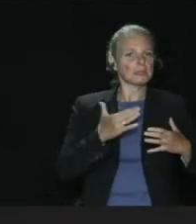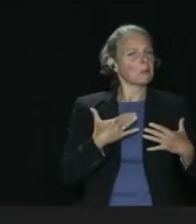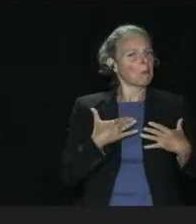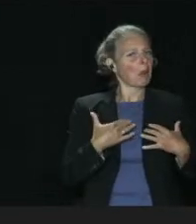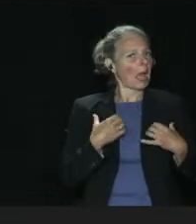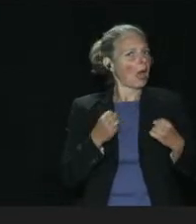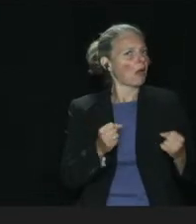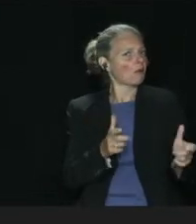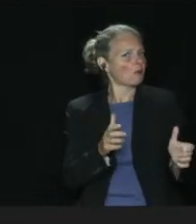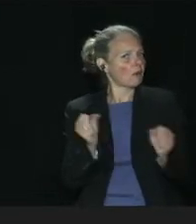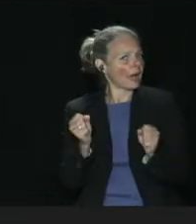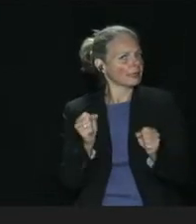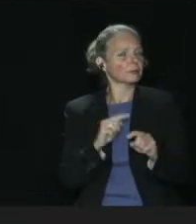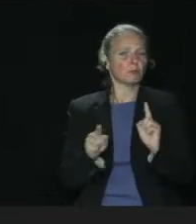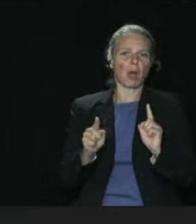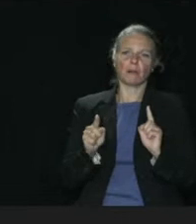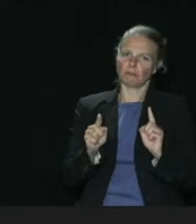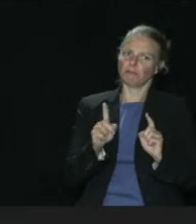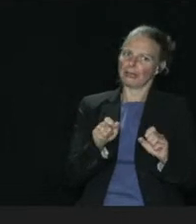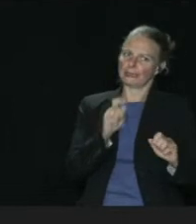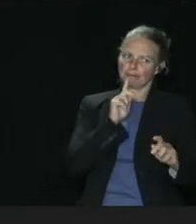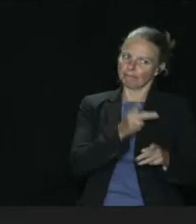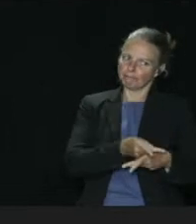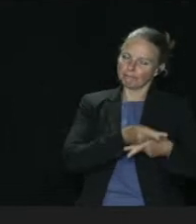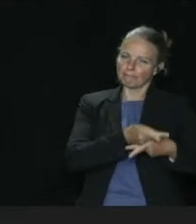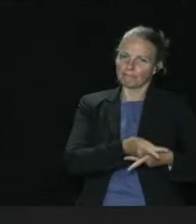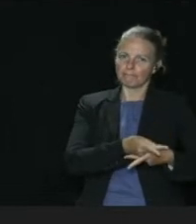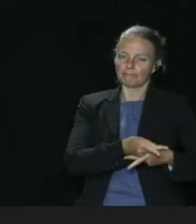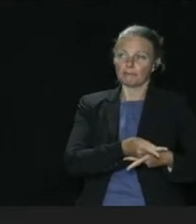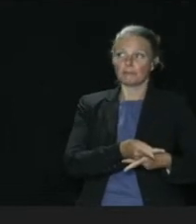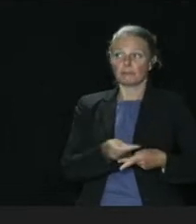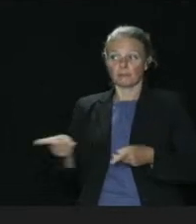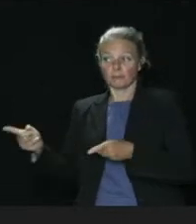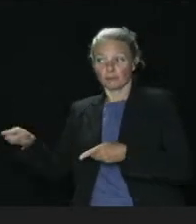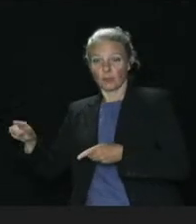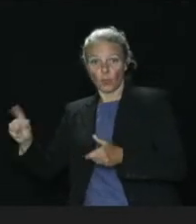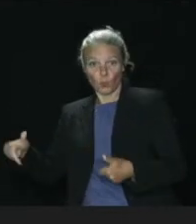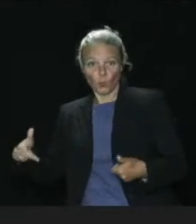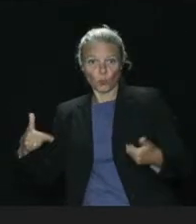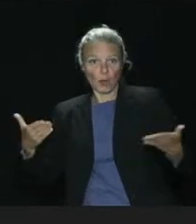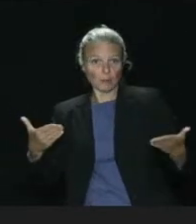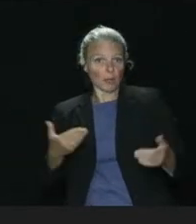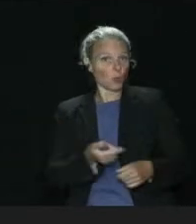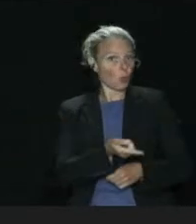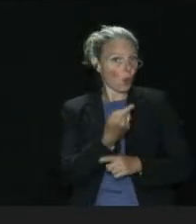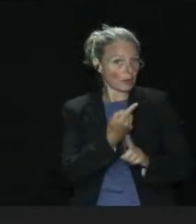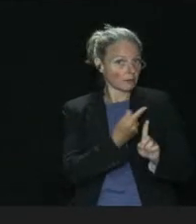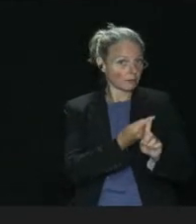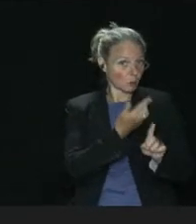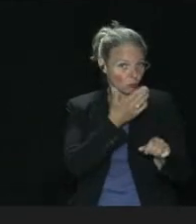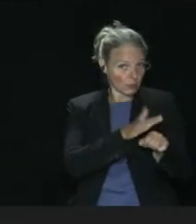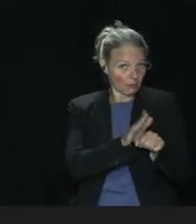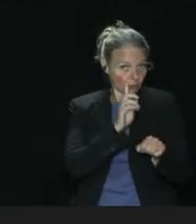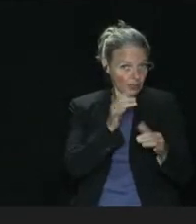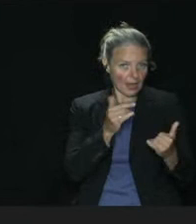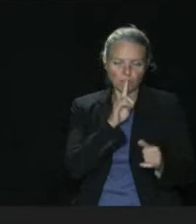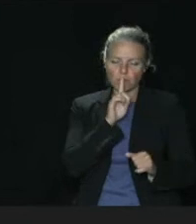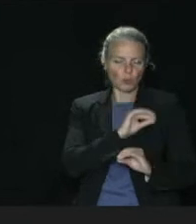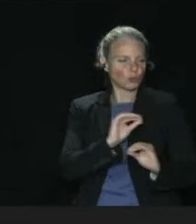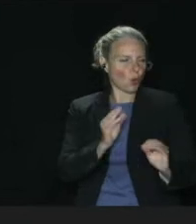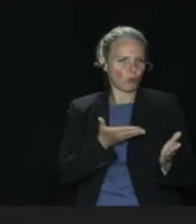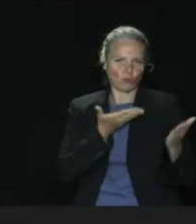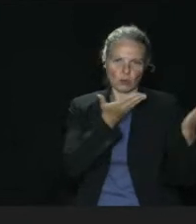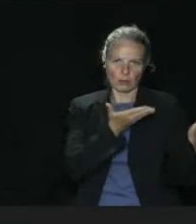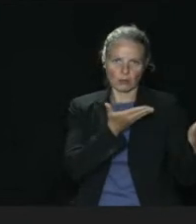something to be watching for. There is no specific recommendation to just go with one dose right now, and the regulator has